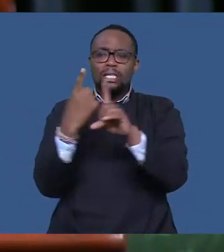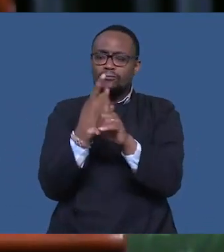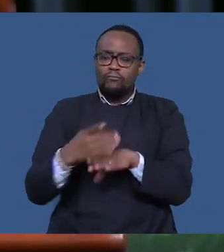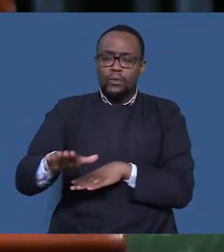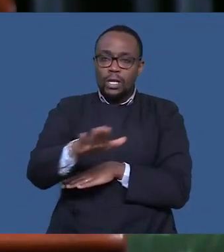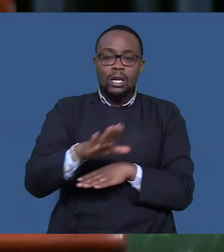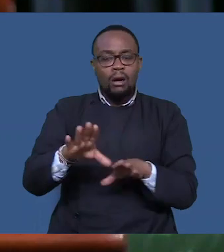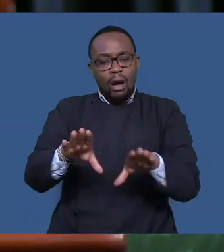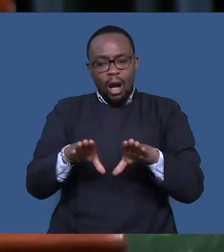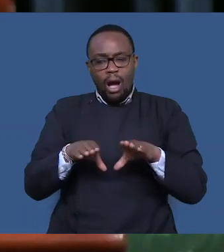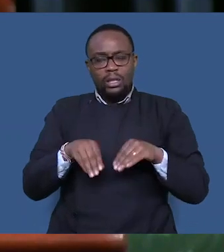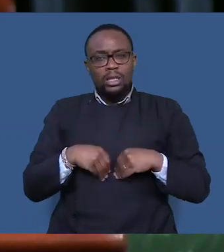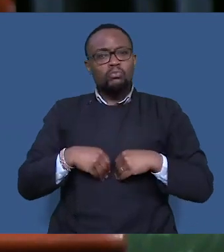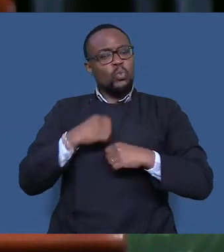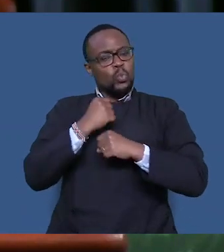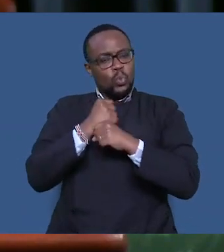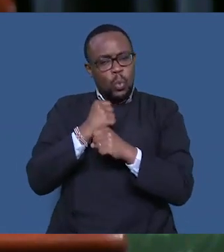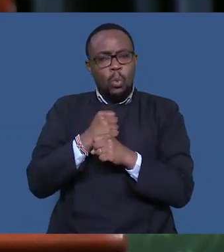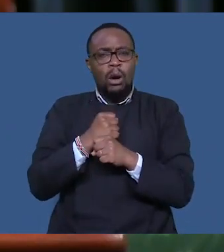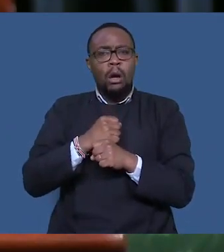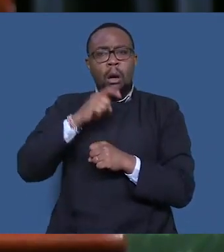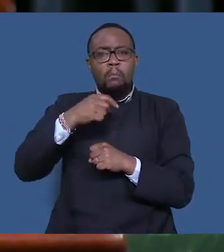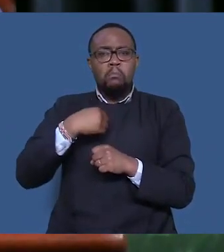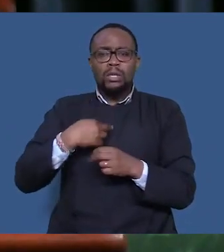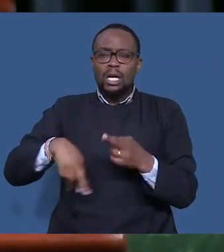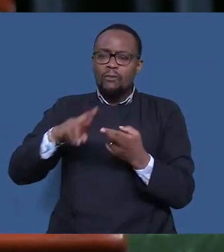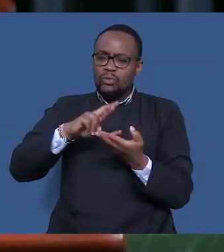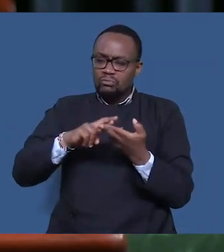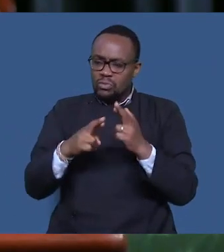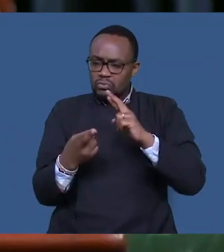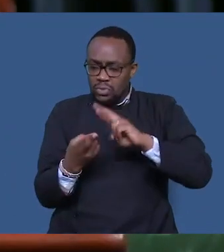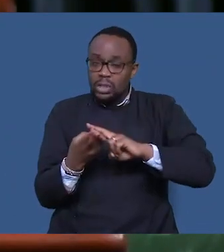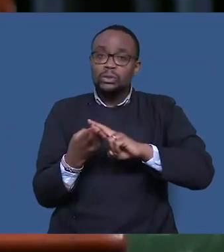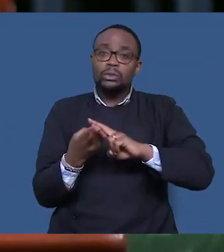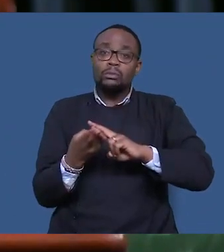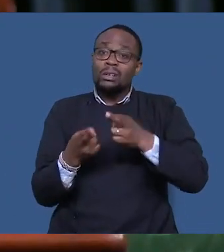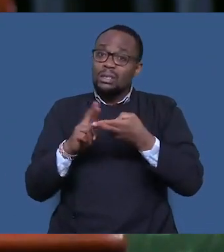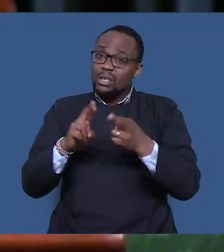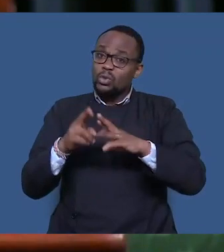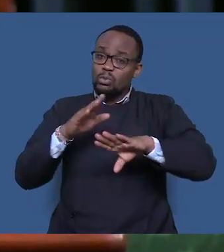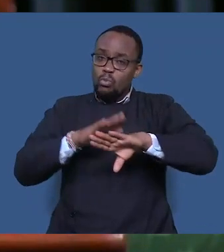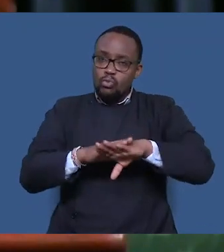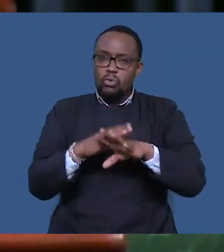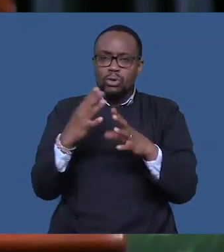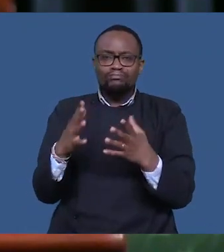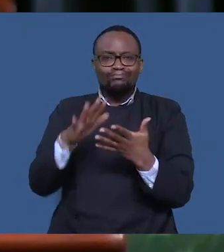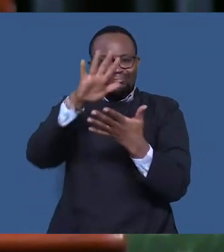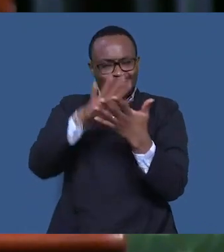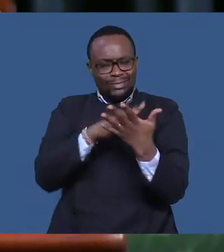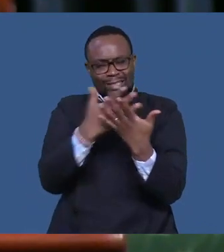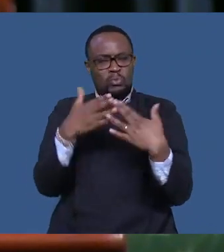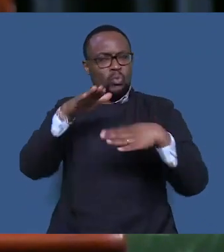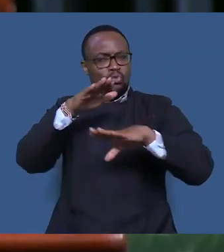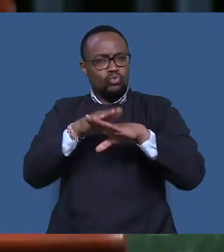in integrity. We need to have relational responsibility, guarding the relationships, the networks that God has actually given